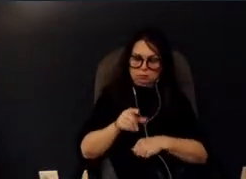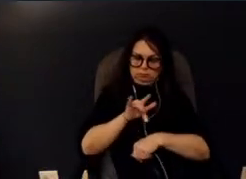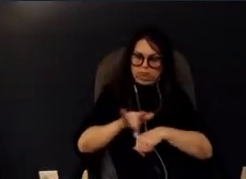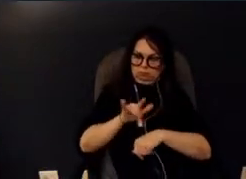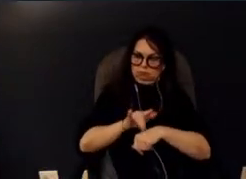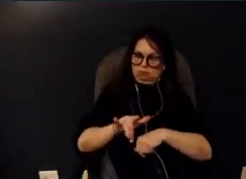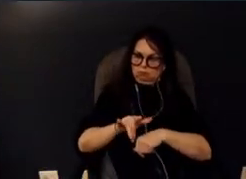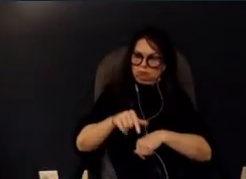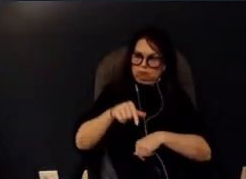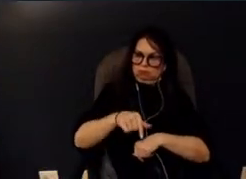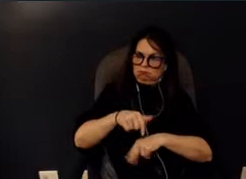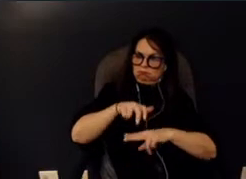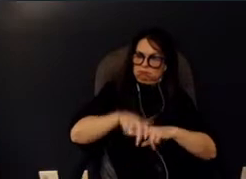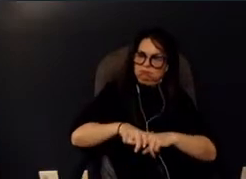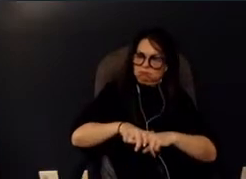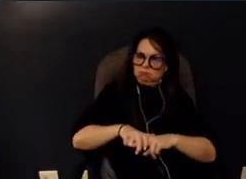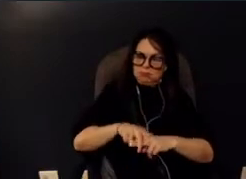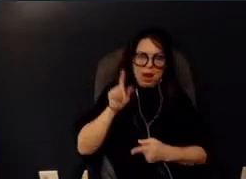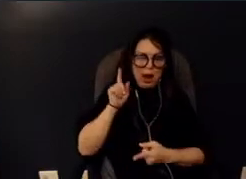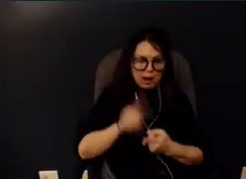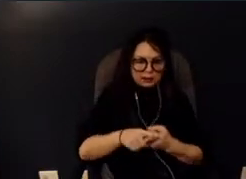that we're coming up with.